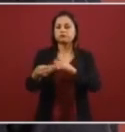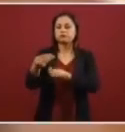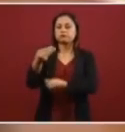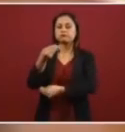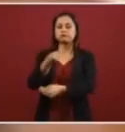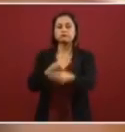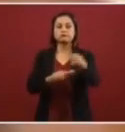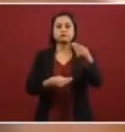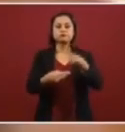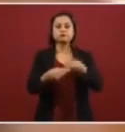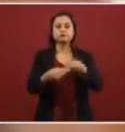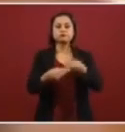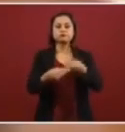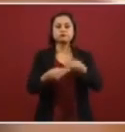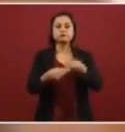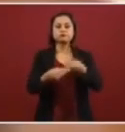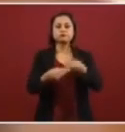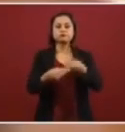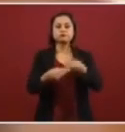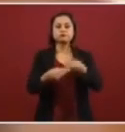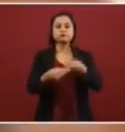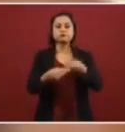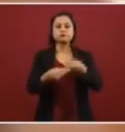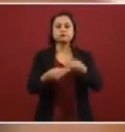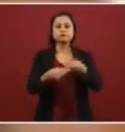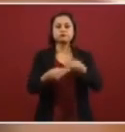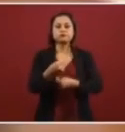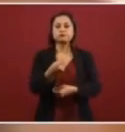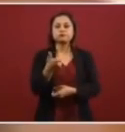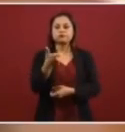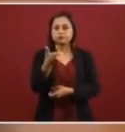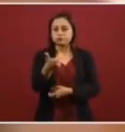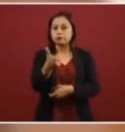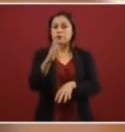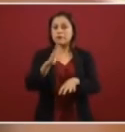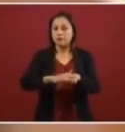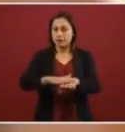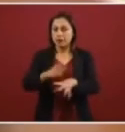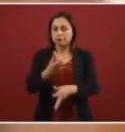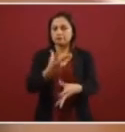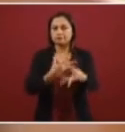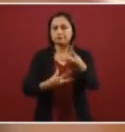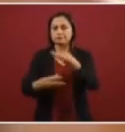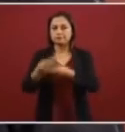Y eso lo puedo probar. And he said, and I can prove this.